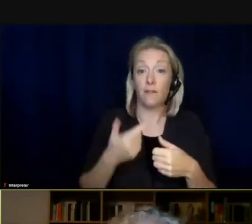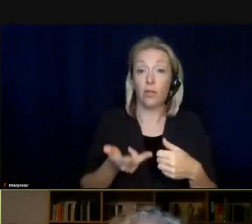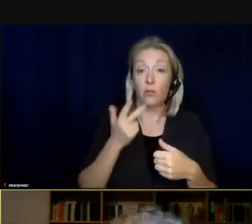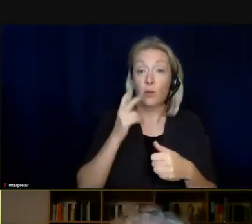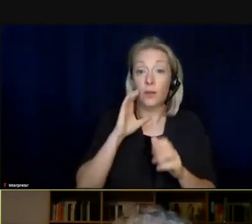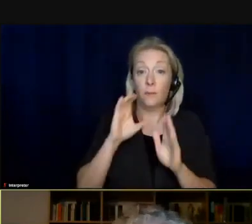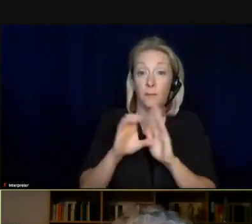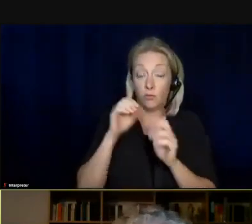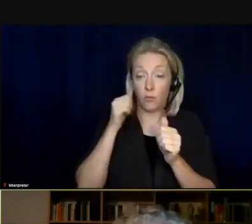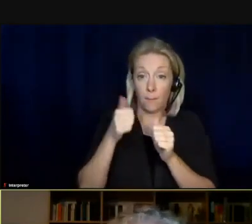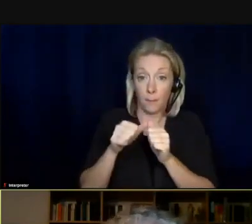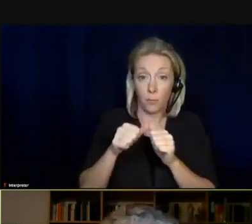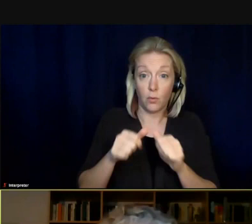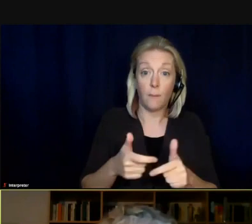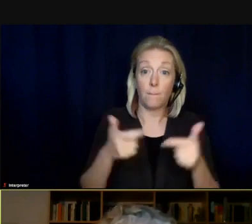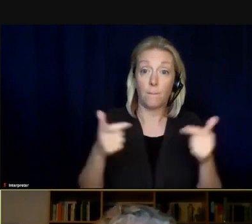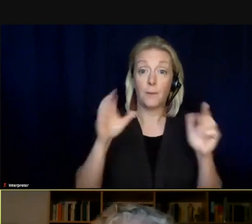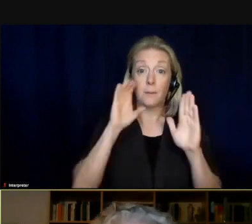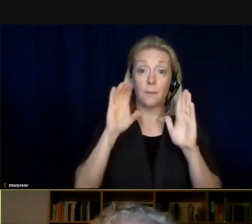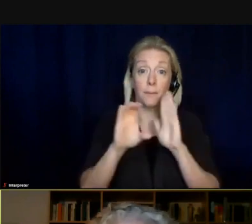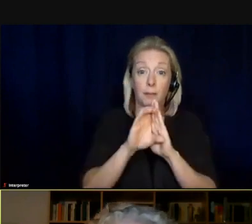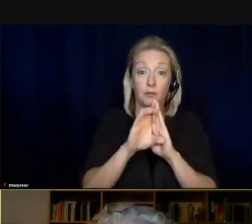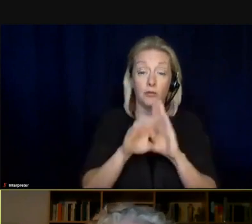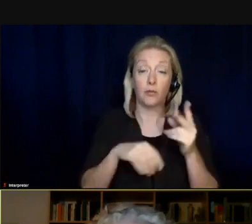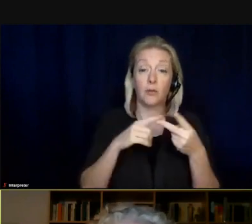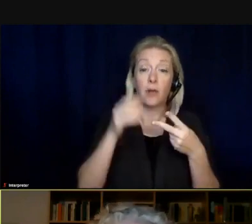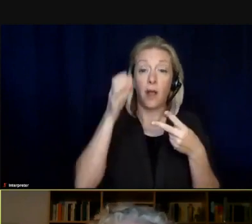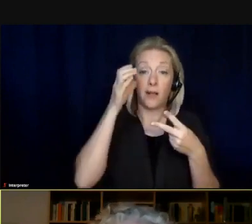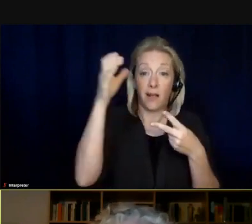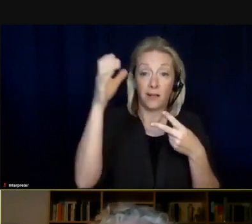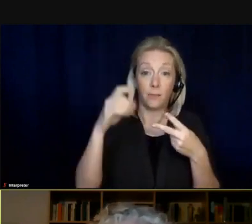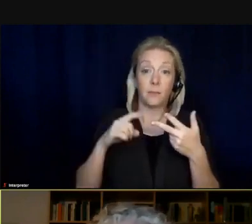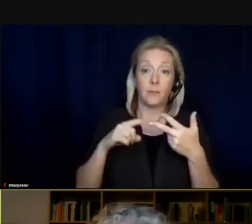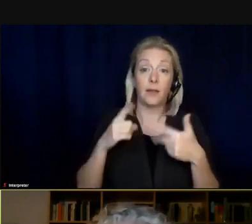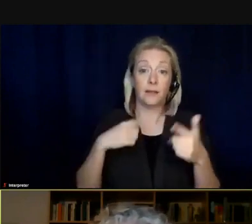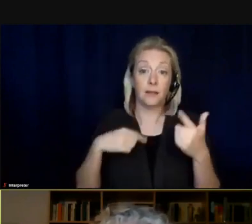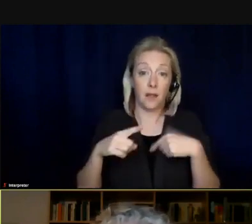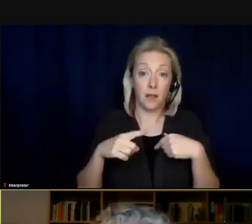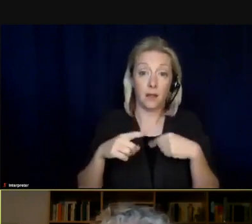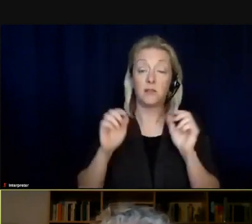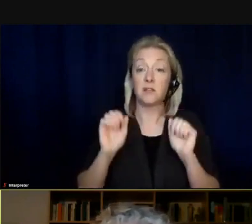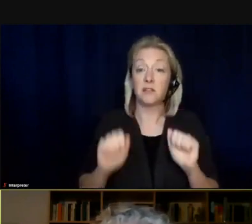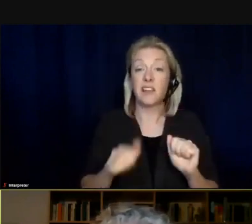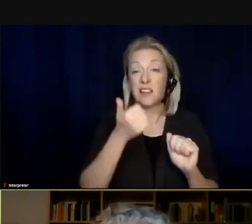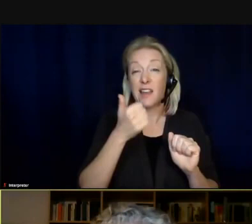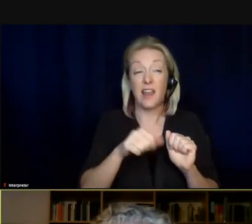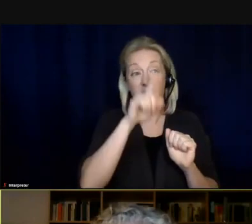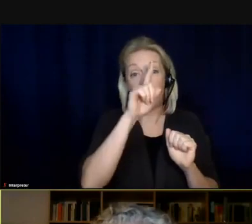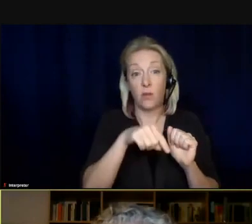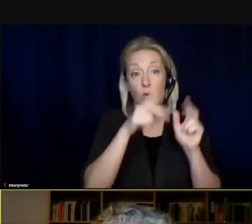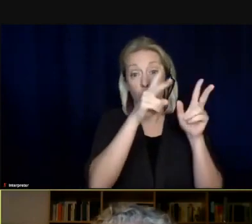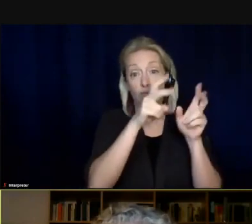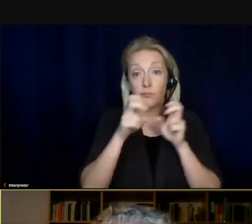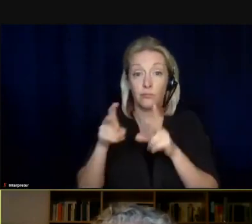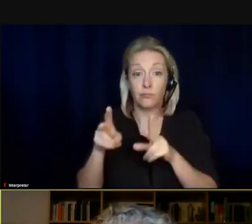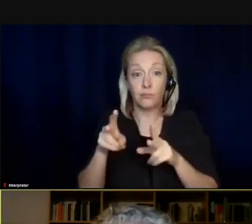saw, the concept only, and the sign only. So if you want to grab any of those pictures, see this button here,